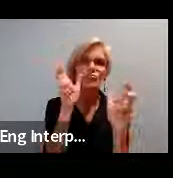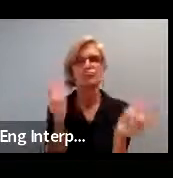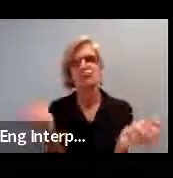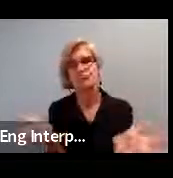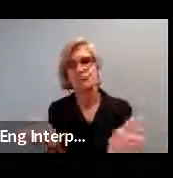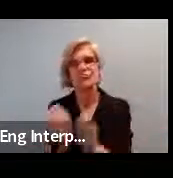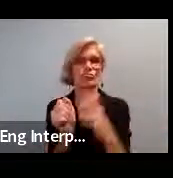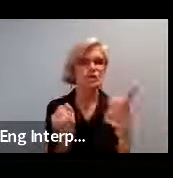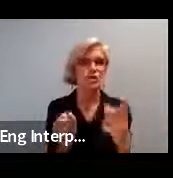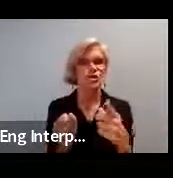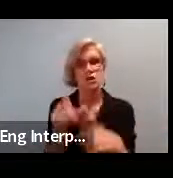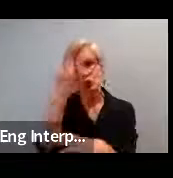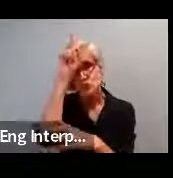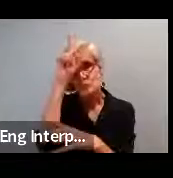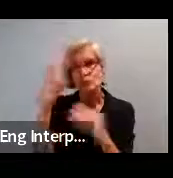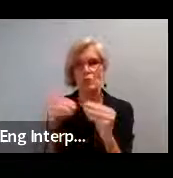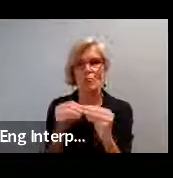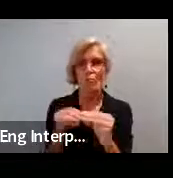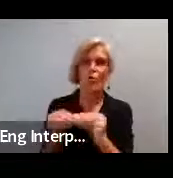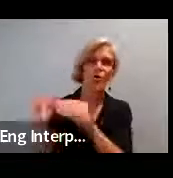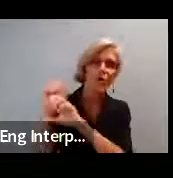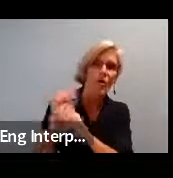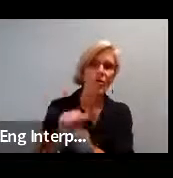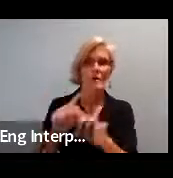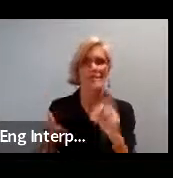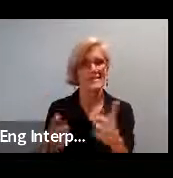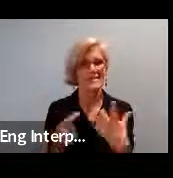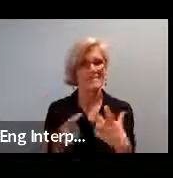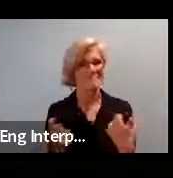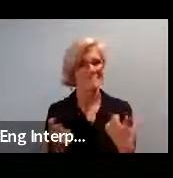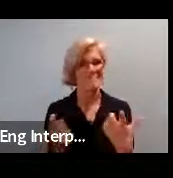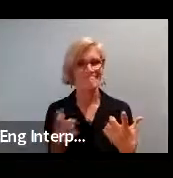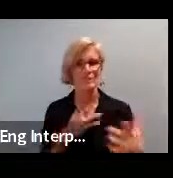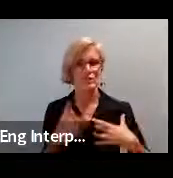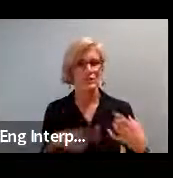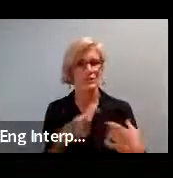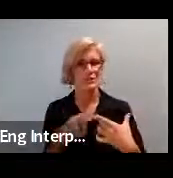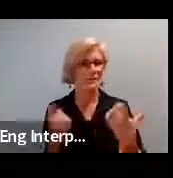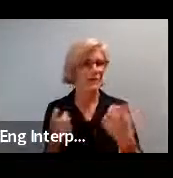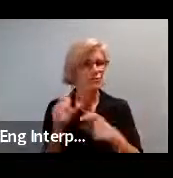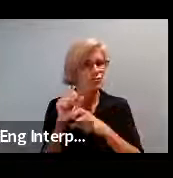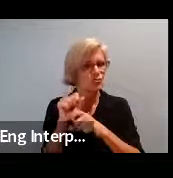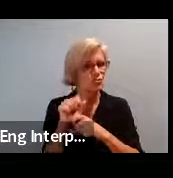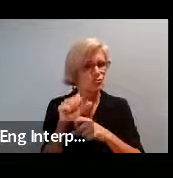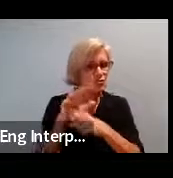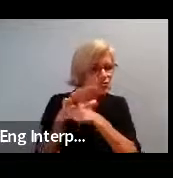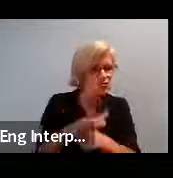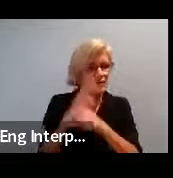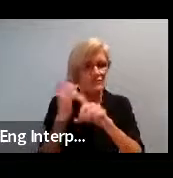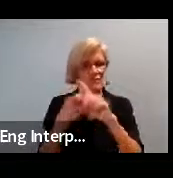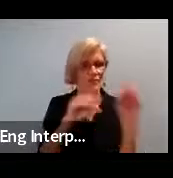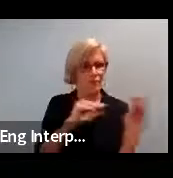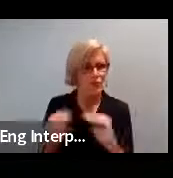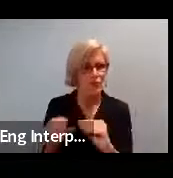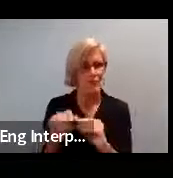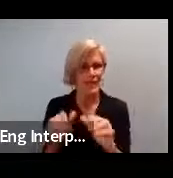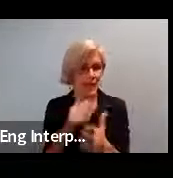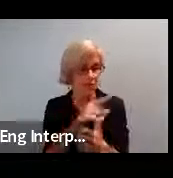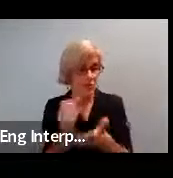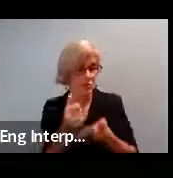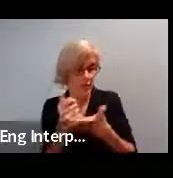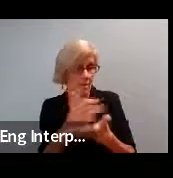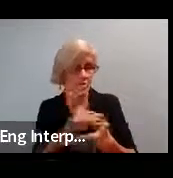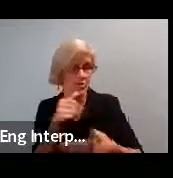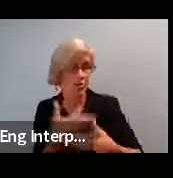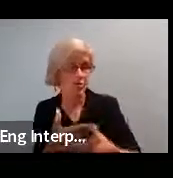additional stress factors resulting from her move and new social situations. How would the teachers help my daughter adjust given these additional